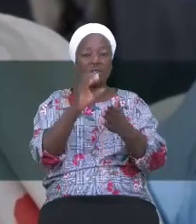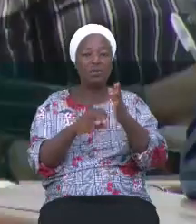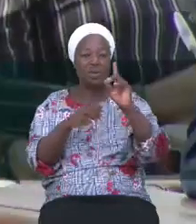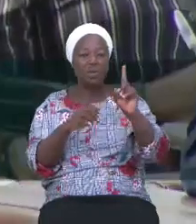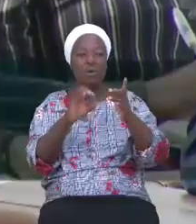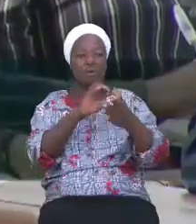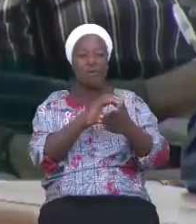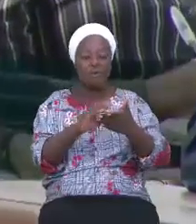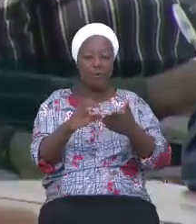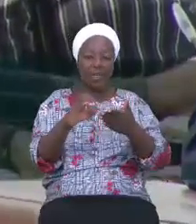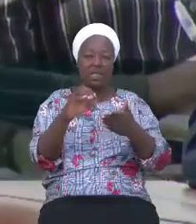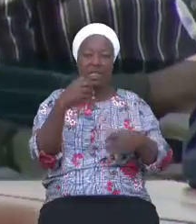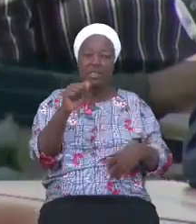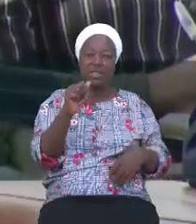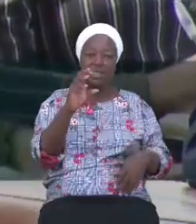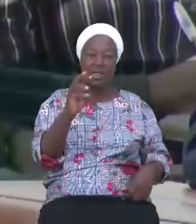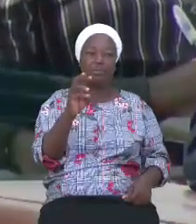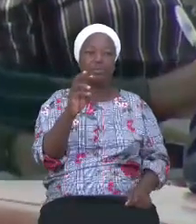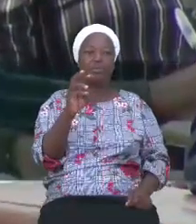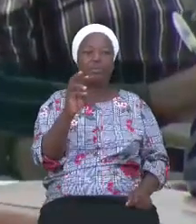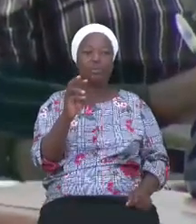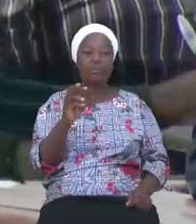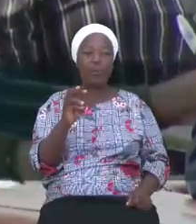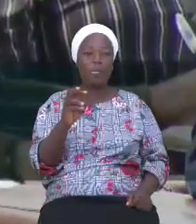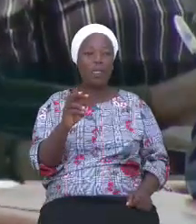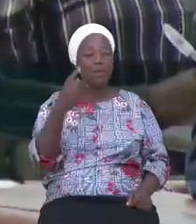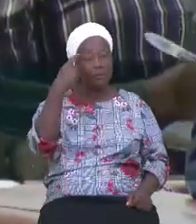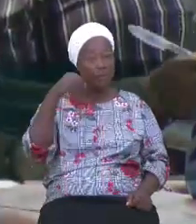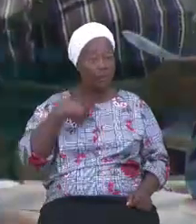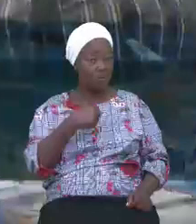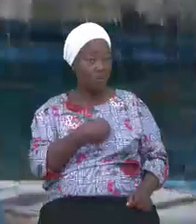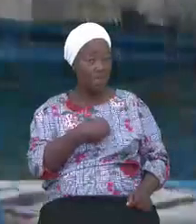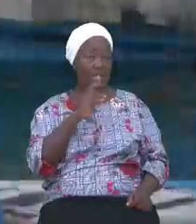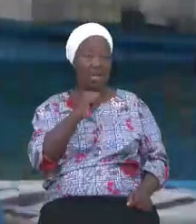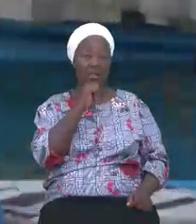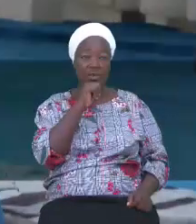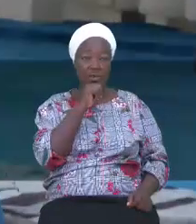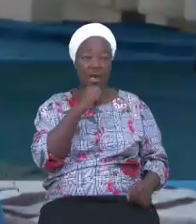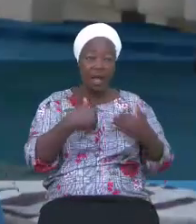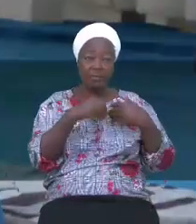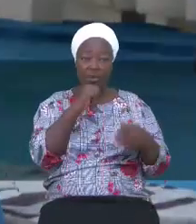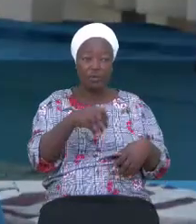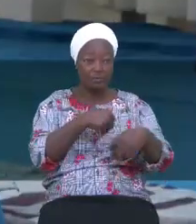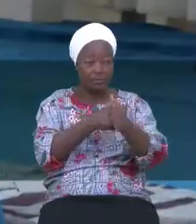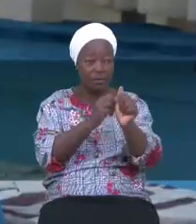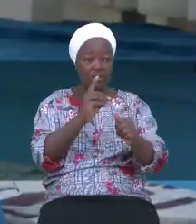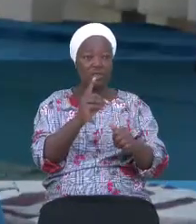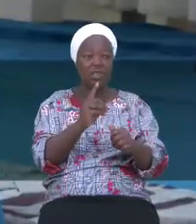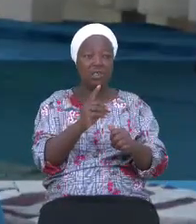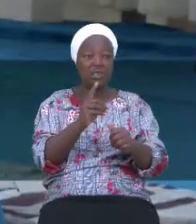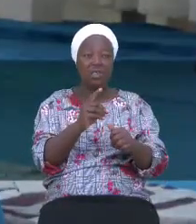1, reading from verse 16. For we have not followed a